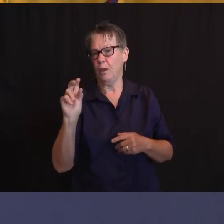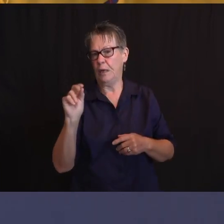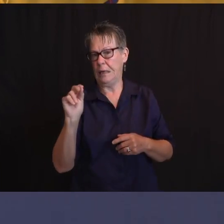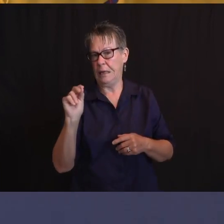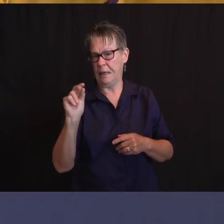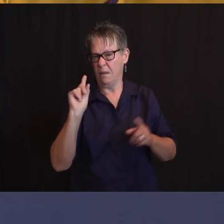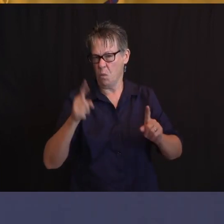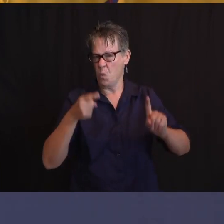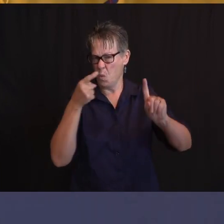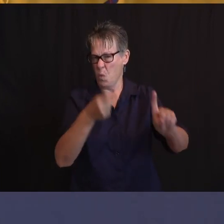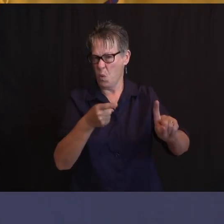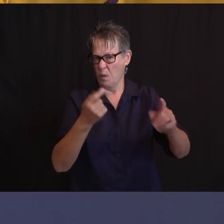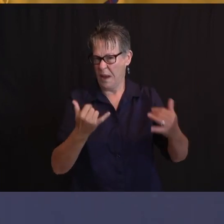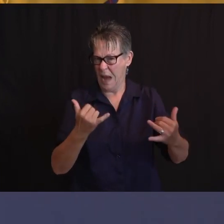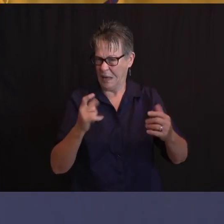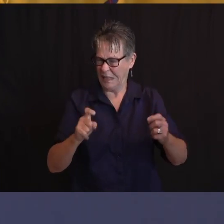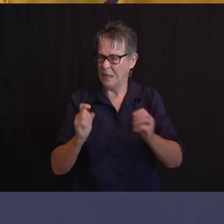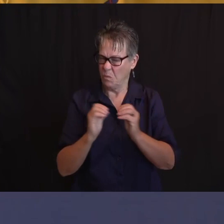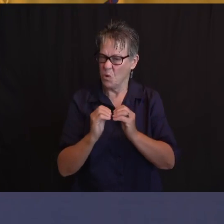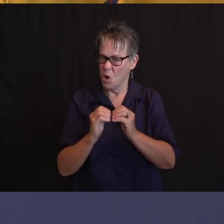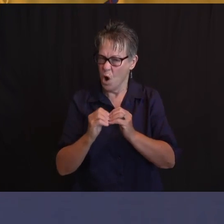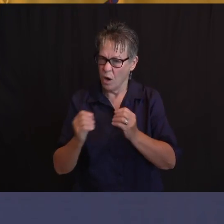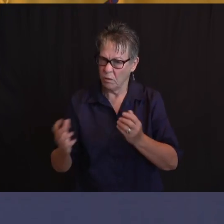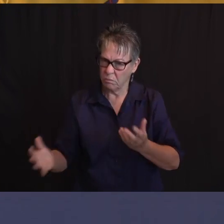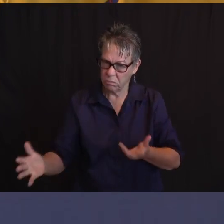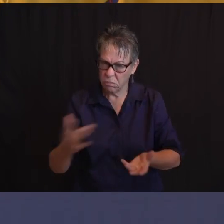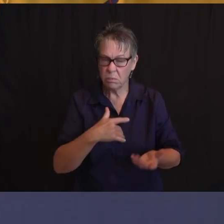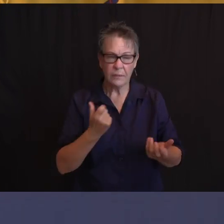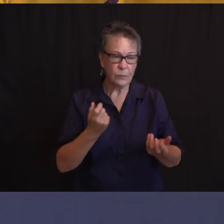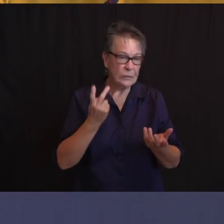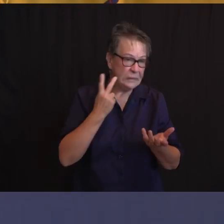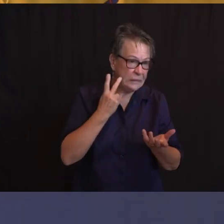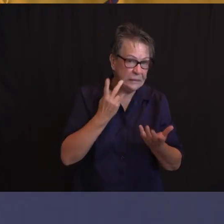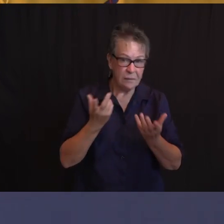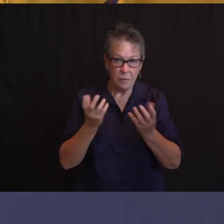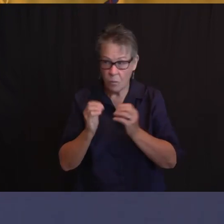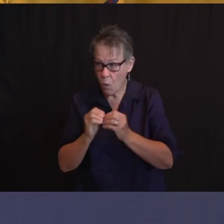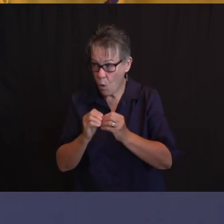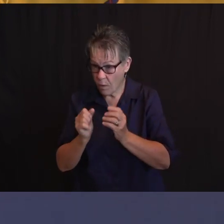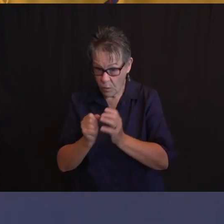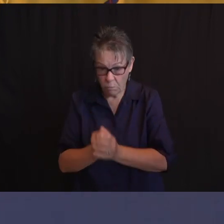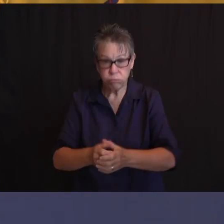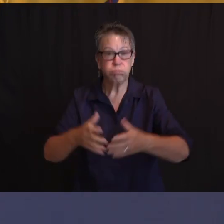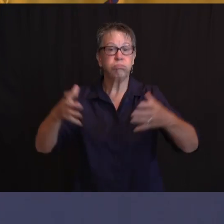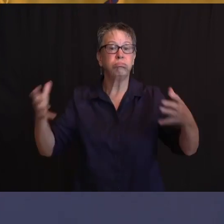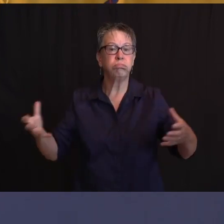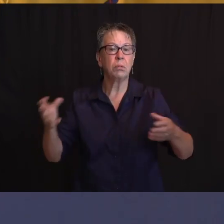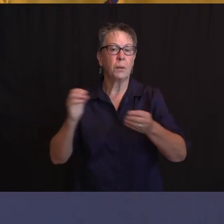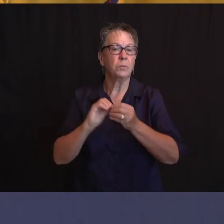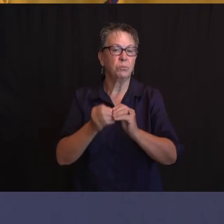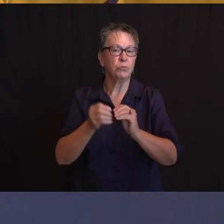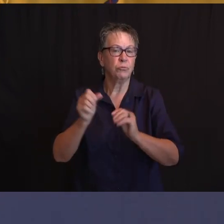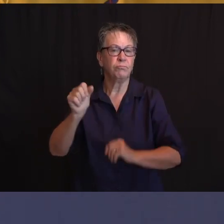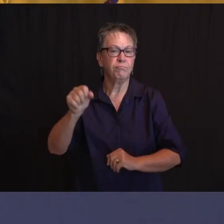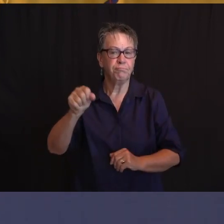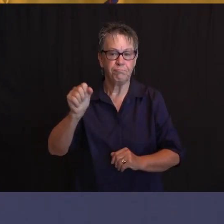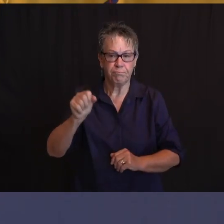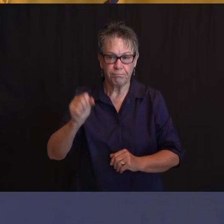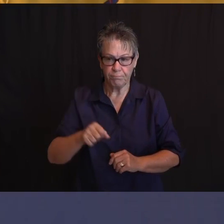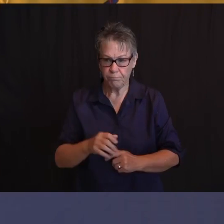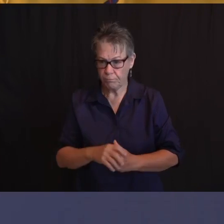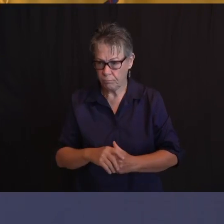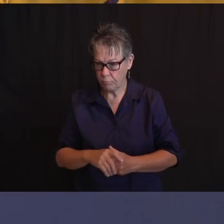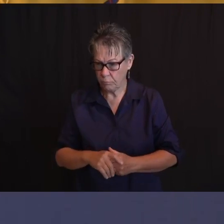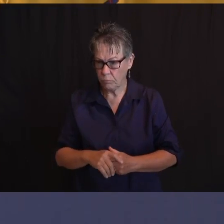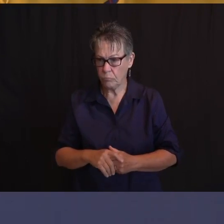that. So it's a work in progress, as we said it would be. But I'm personally, I think, Judy, you're pleased with the fact